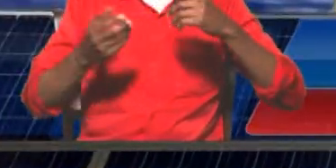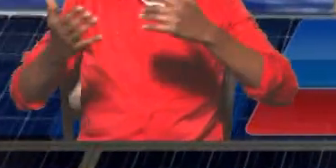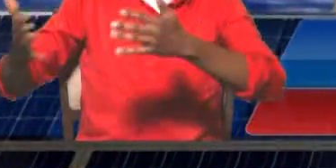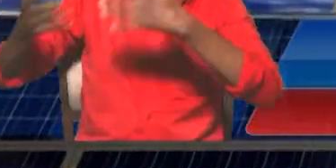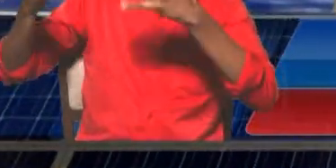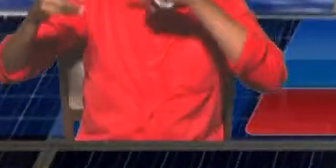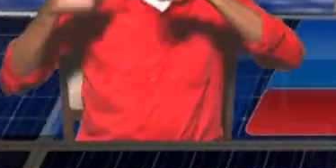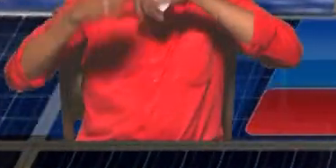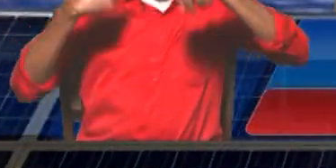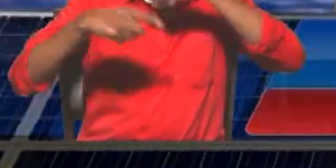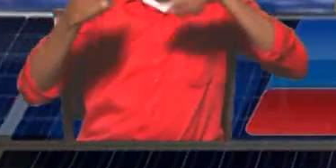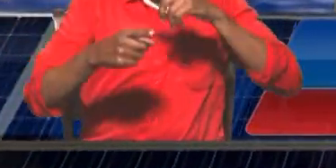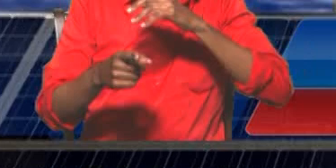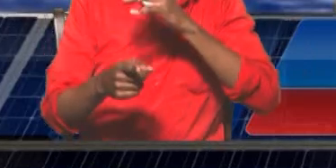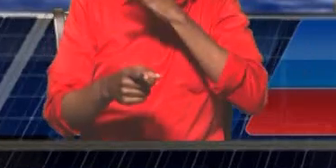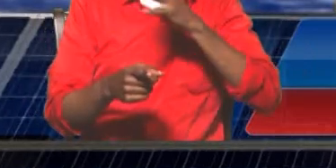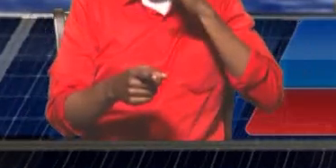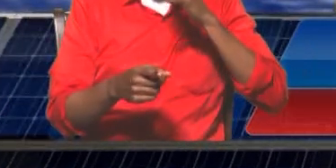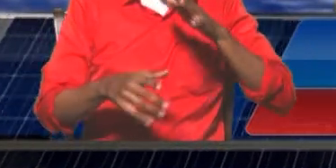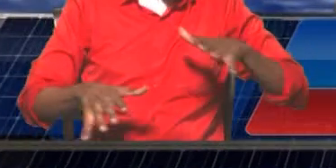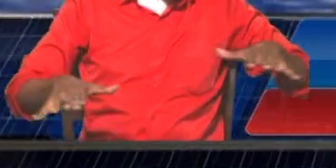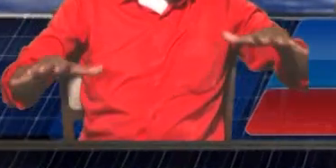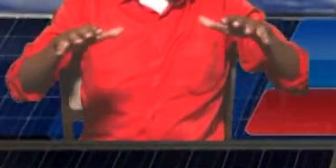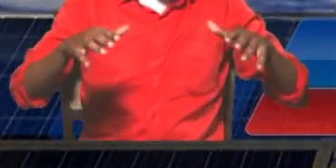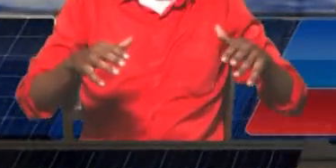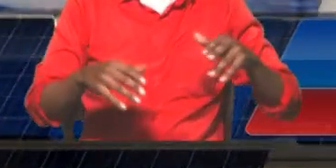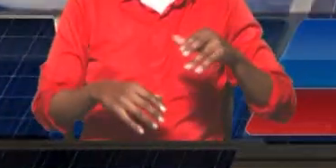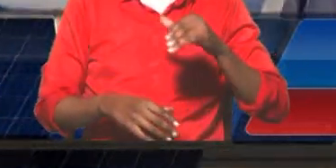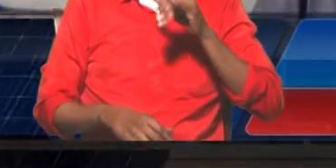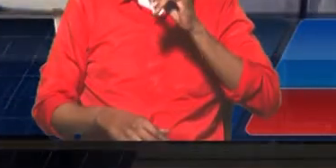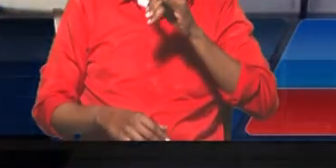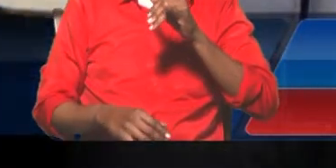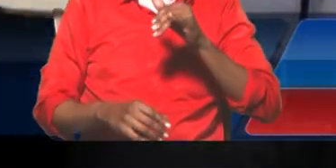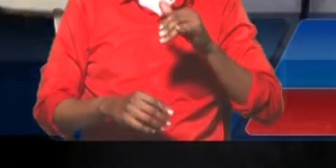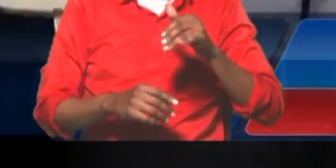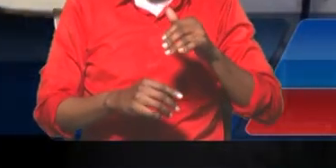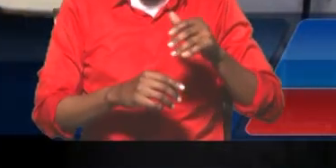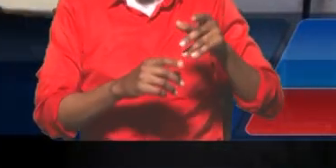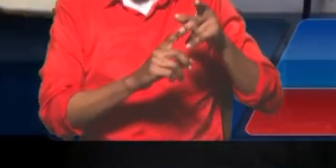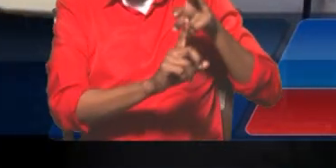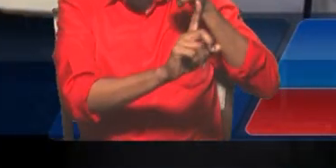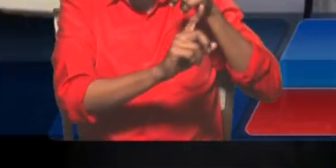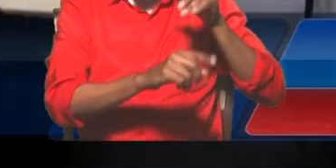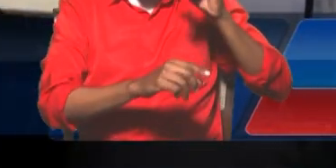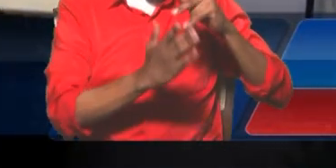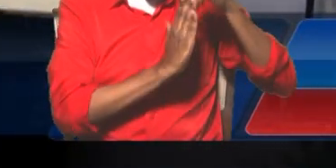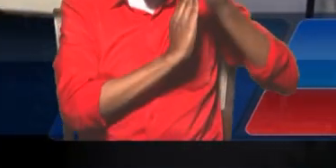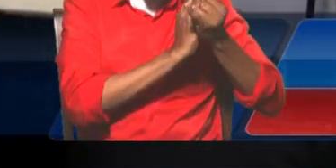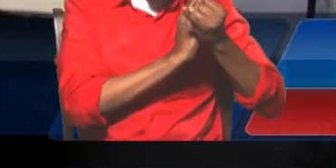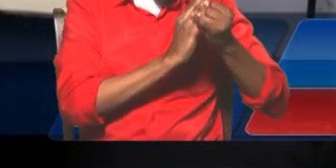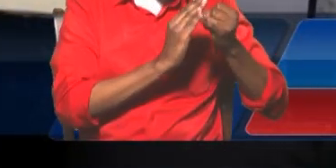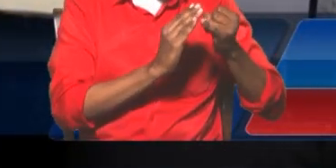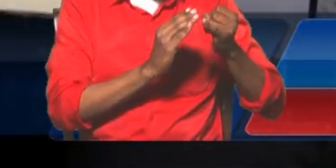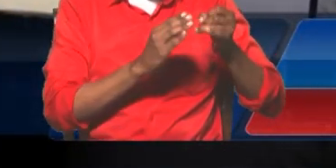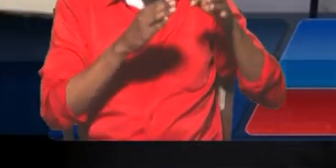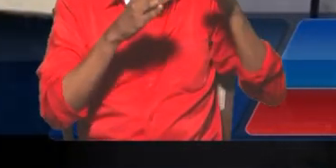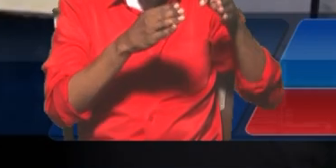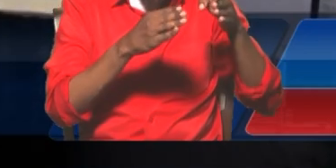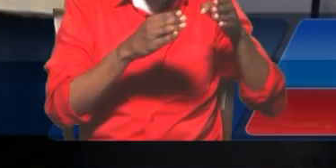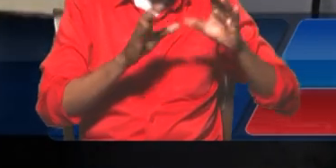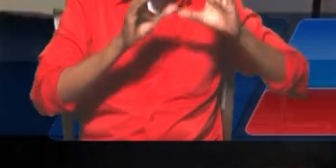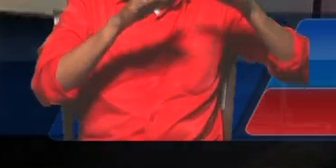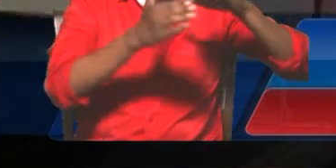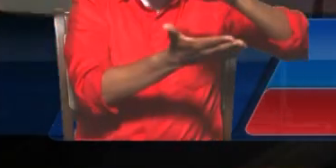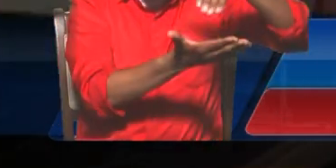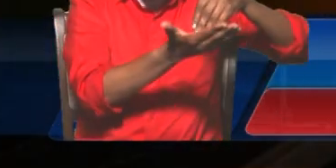turbine farms. That's the aim of a wind turbine pilot project which is being championed by the Caribbean Center for Renewable